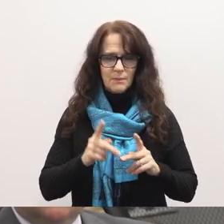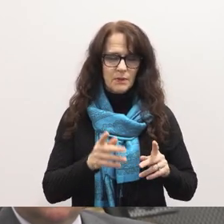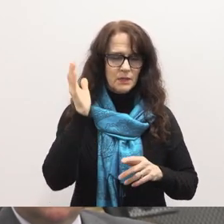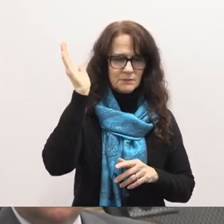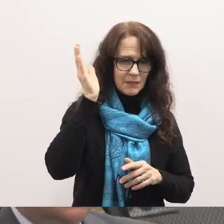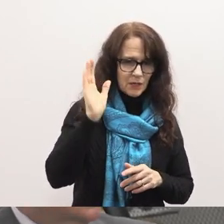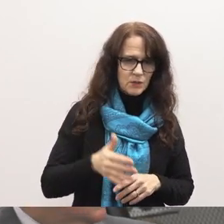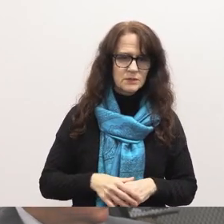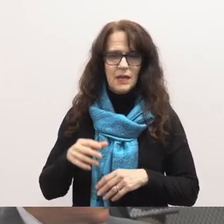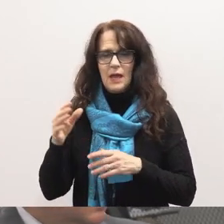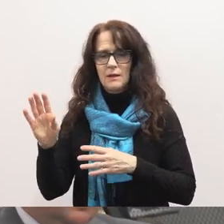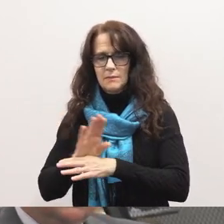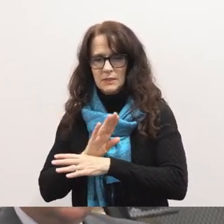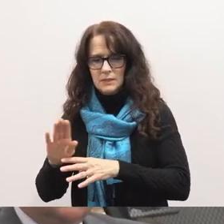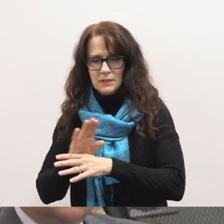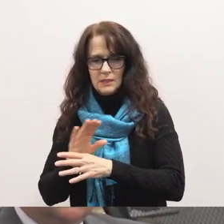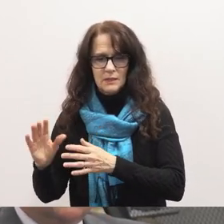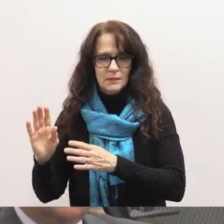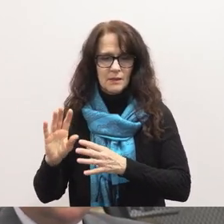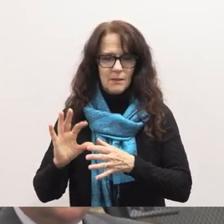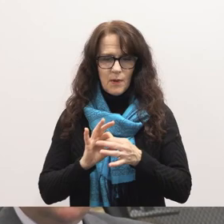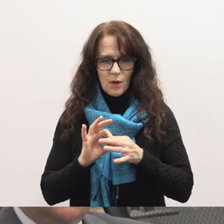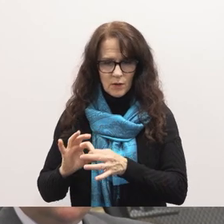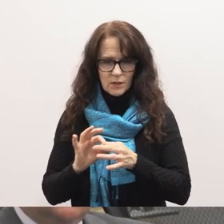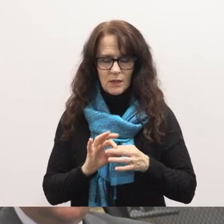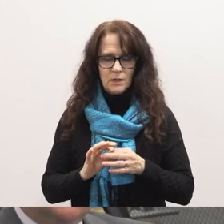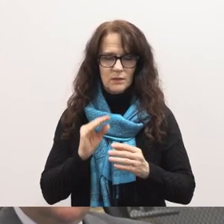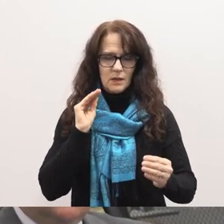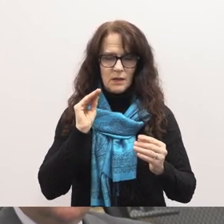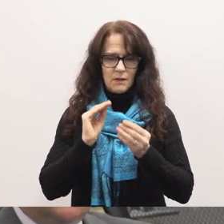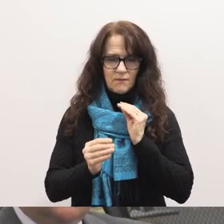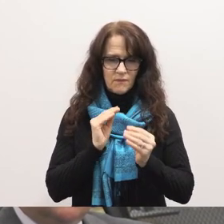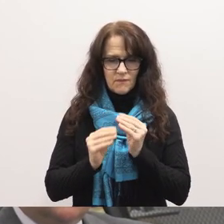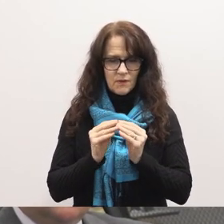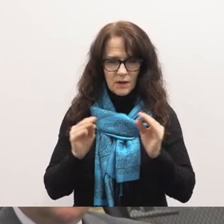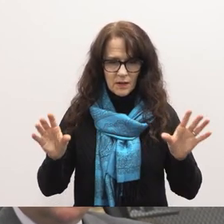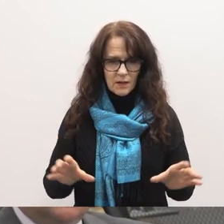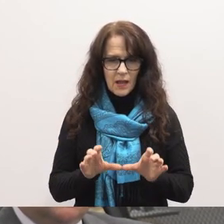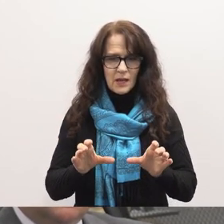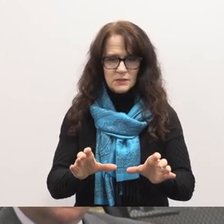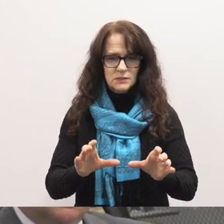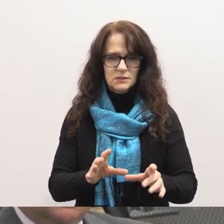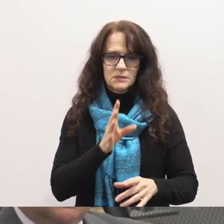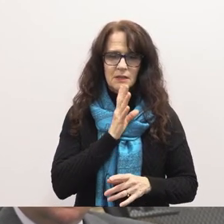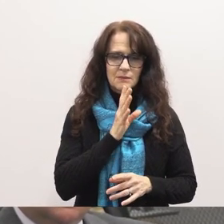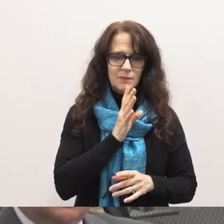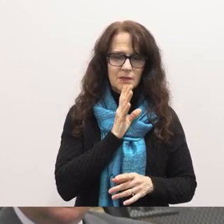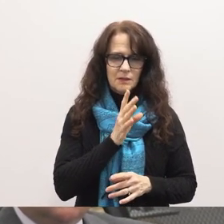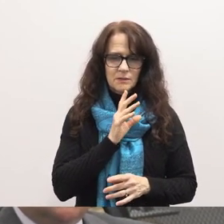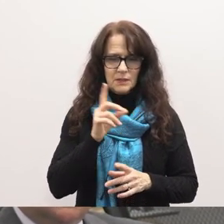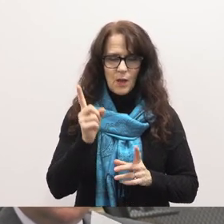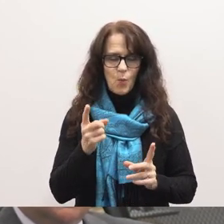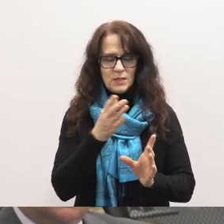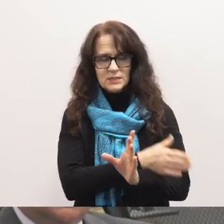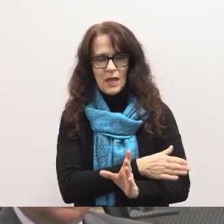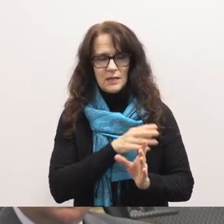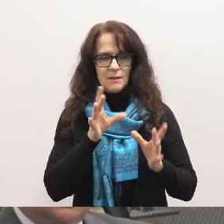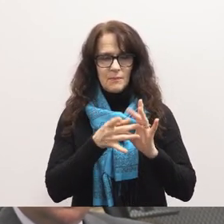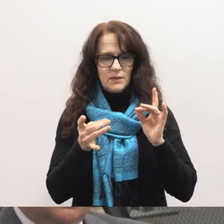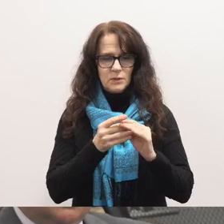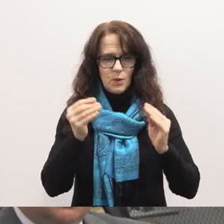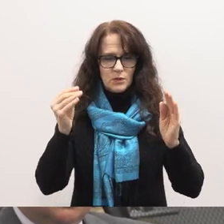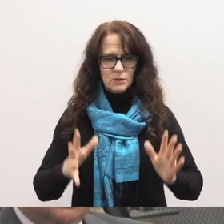engages. I ask that the board consider corrective action against these or other vendors or speakers conveying divisive and one-sided messages to our